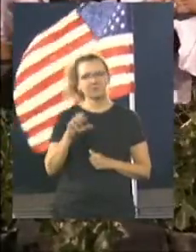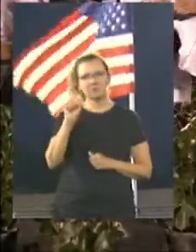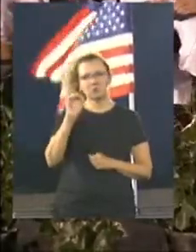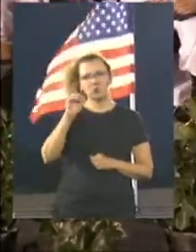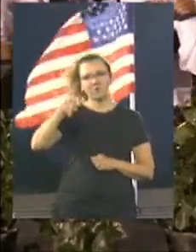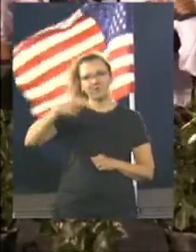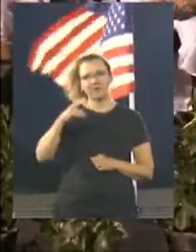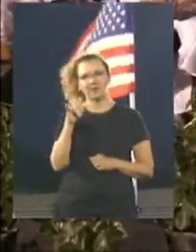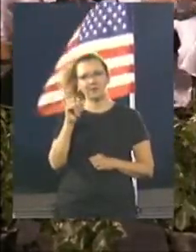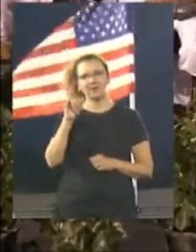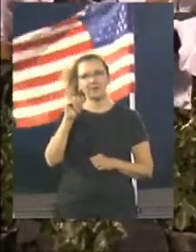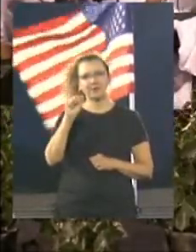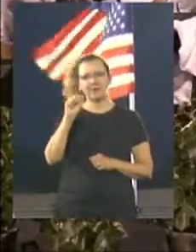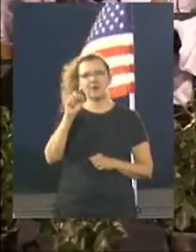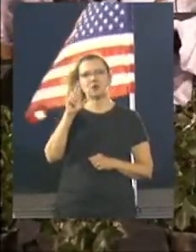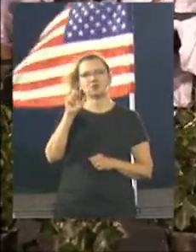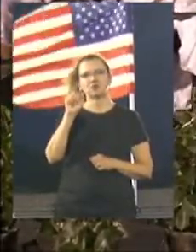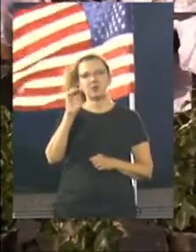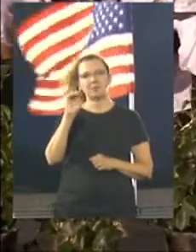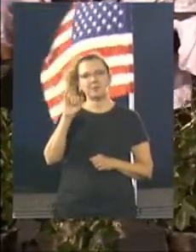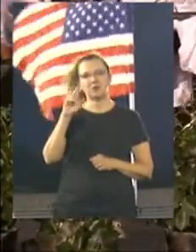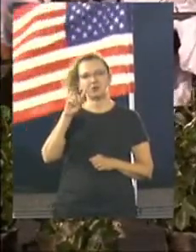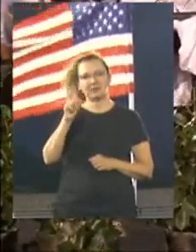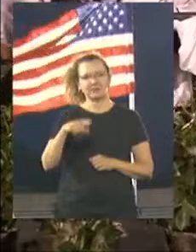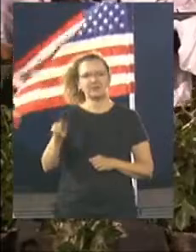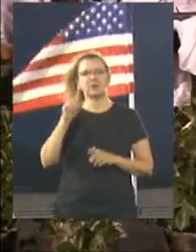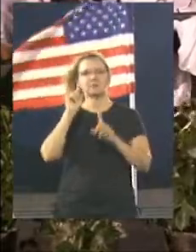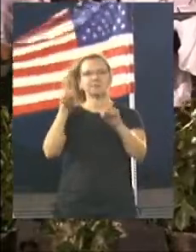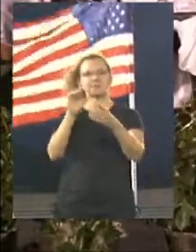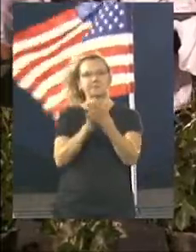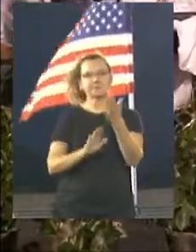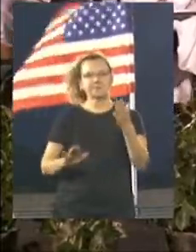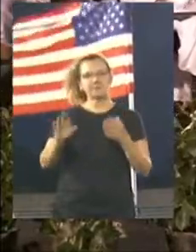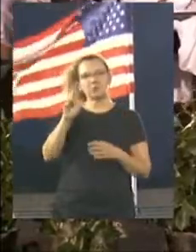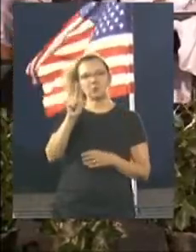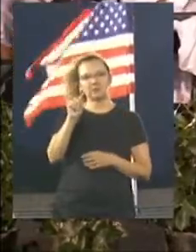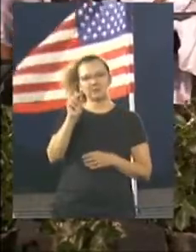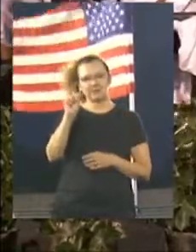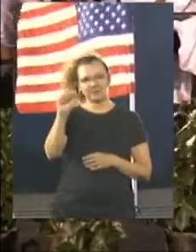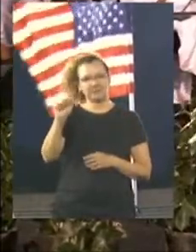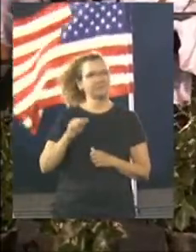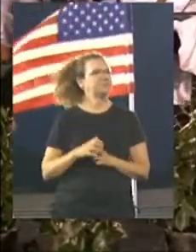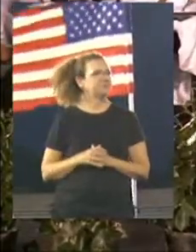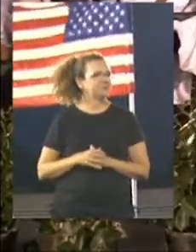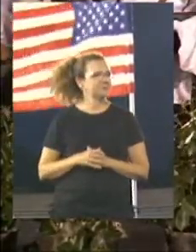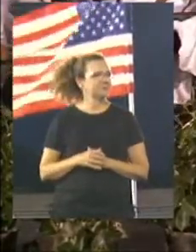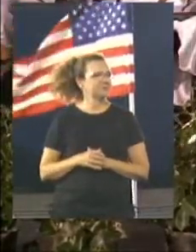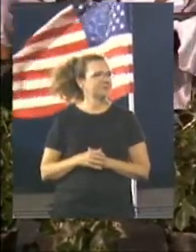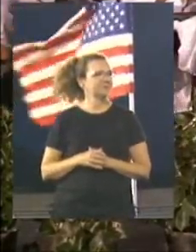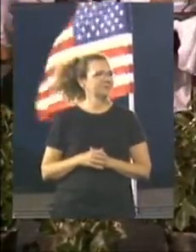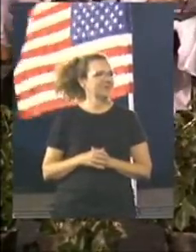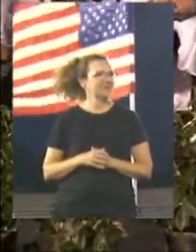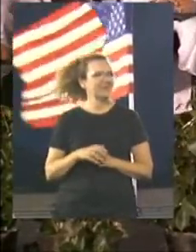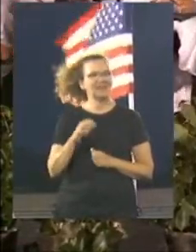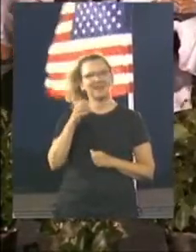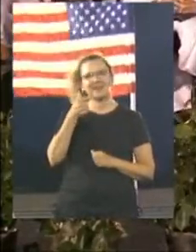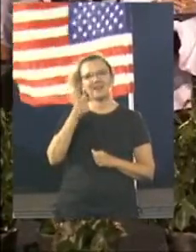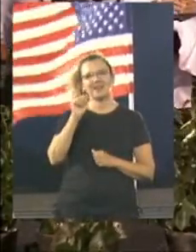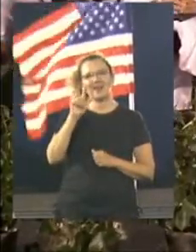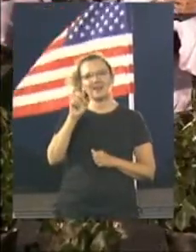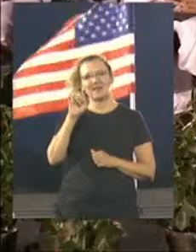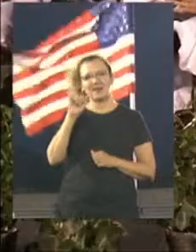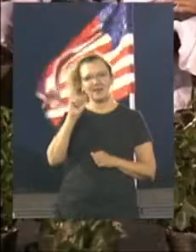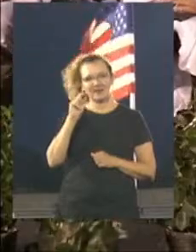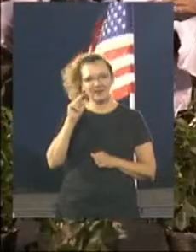Sofia Isabel Ramirez will be attending the University of Texas at San Antonio. Dariana